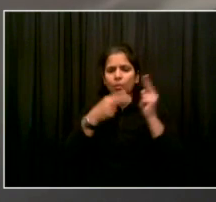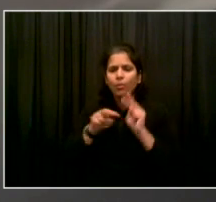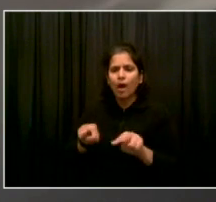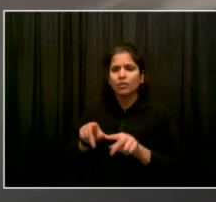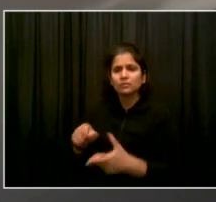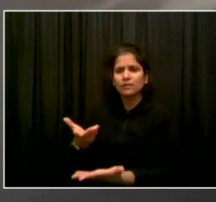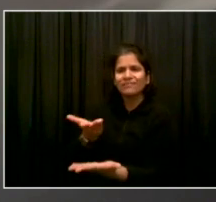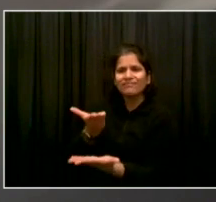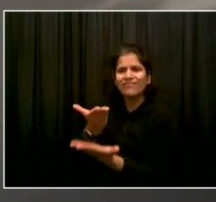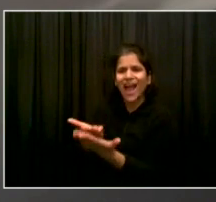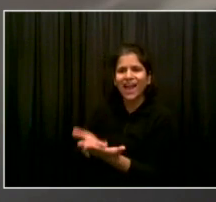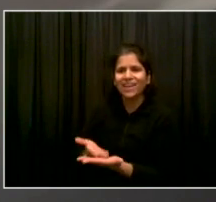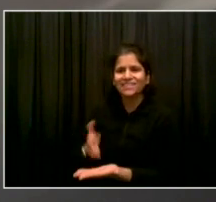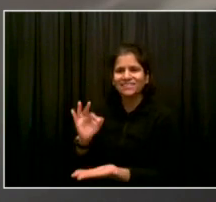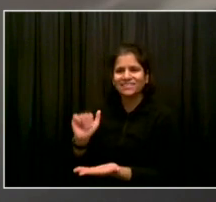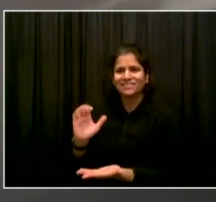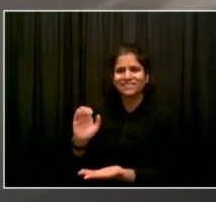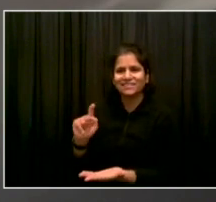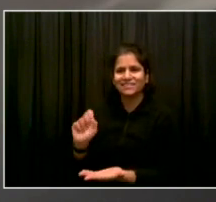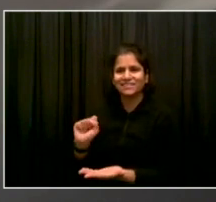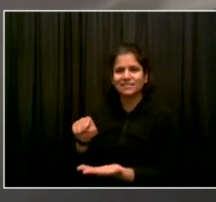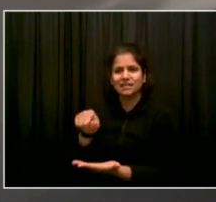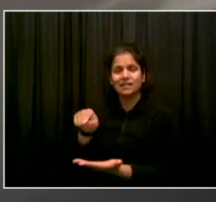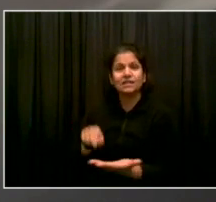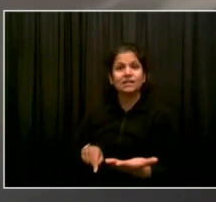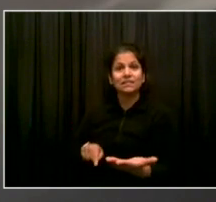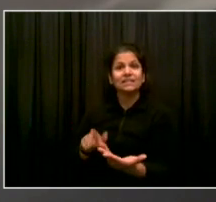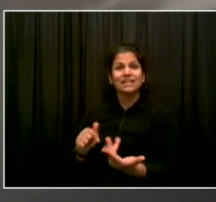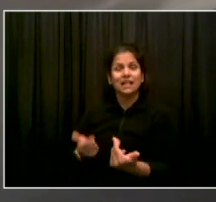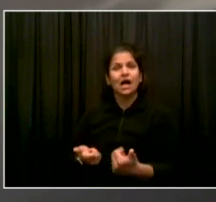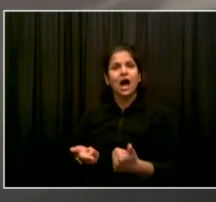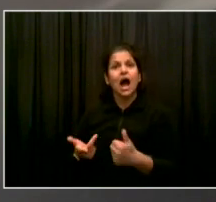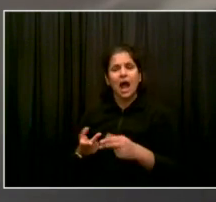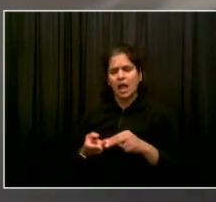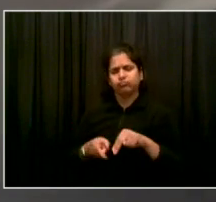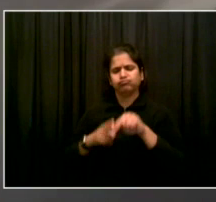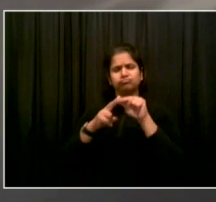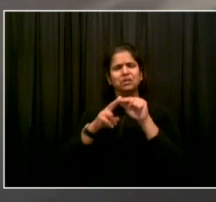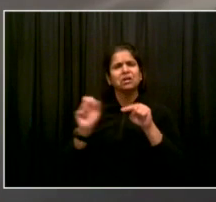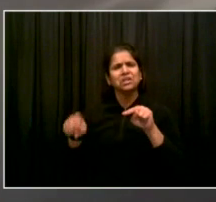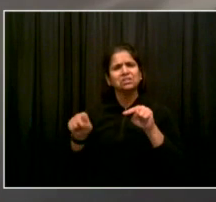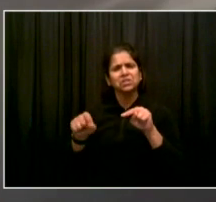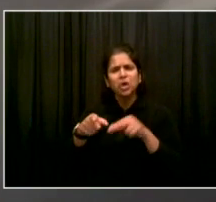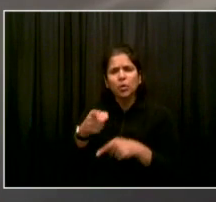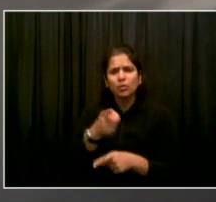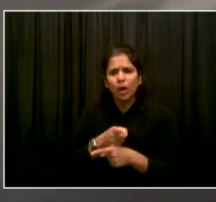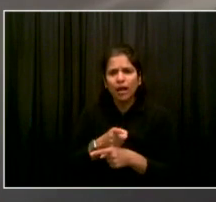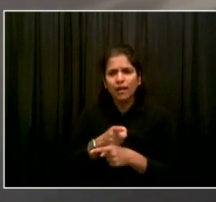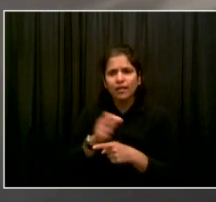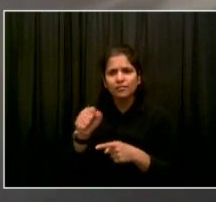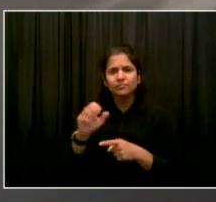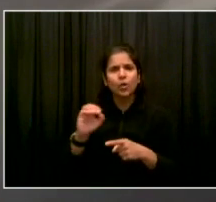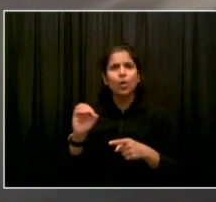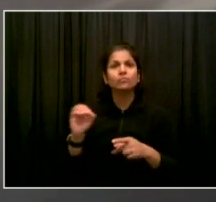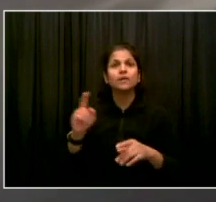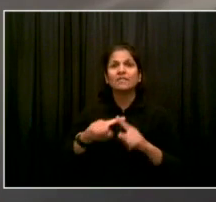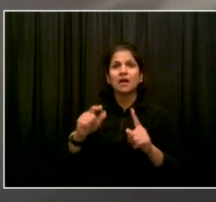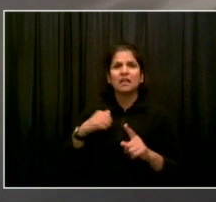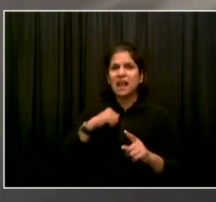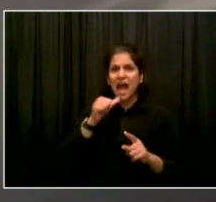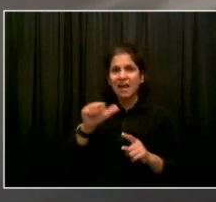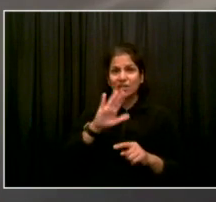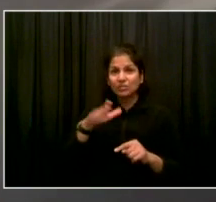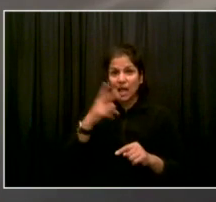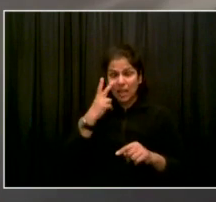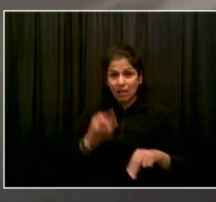question. Cases themselves, we've never seen as high levels. However, as the mayor